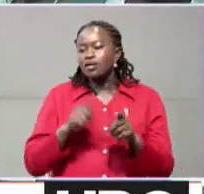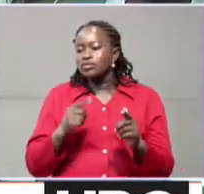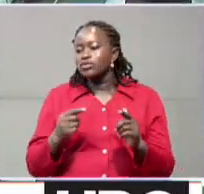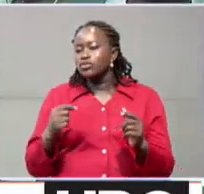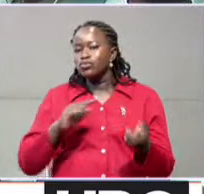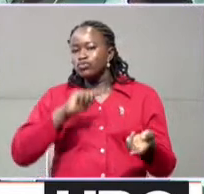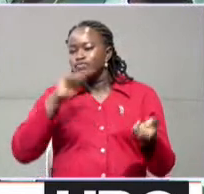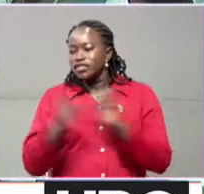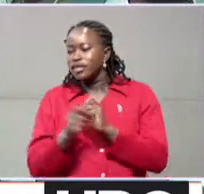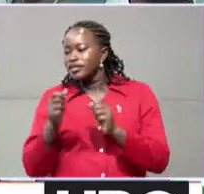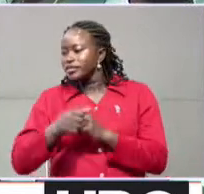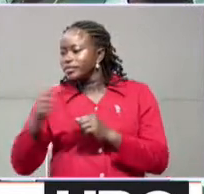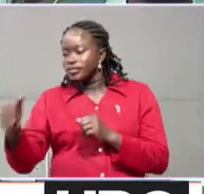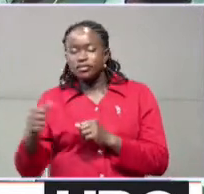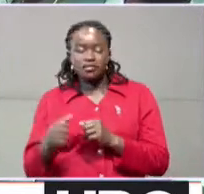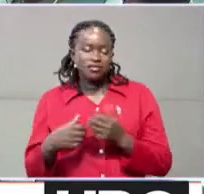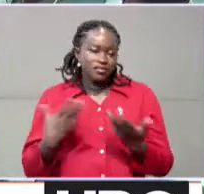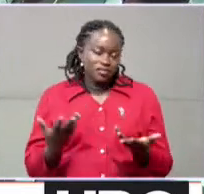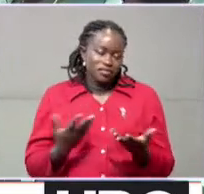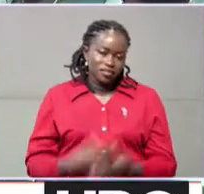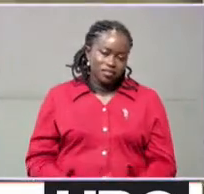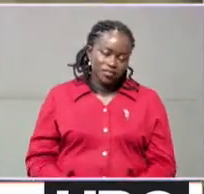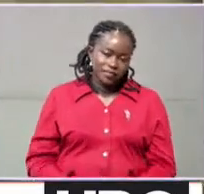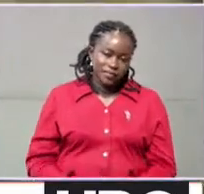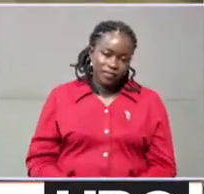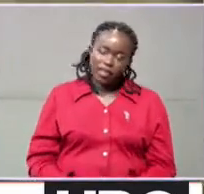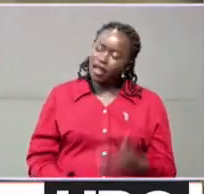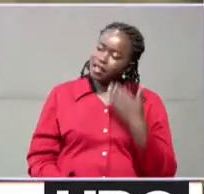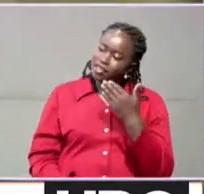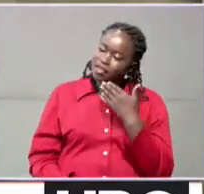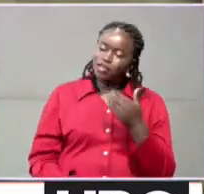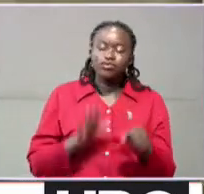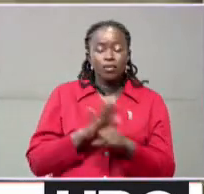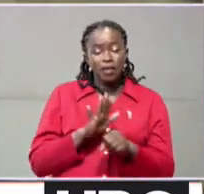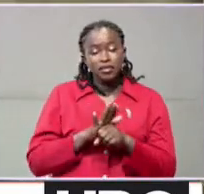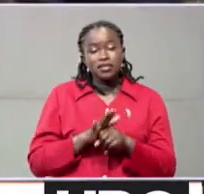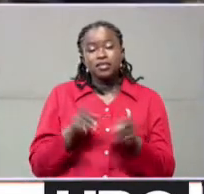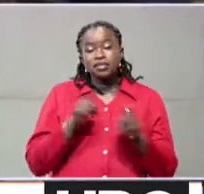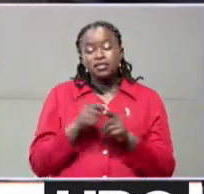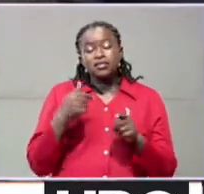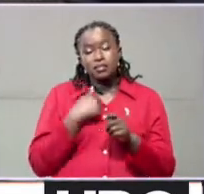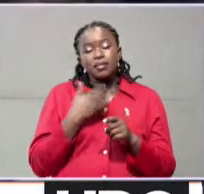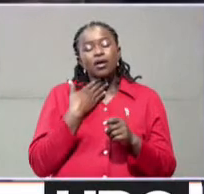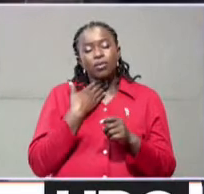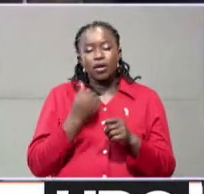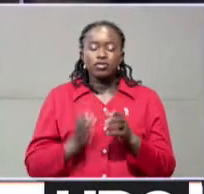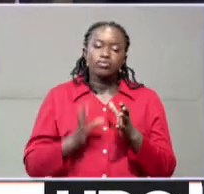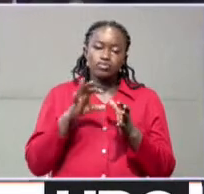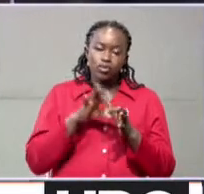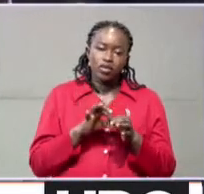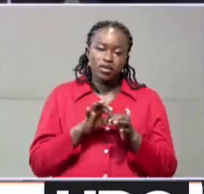thank you very much mr speaker sir i also want to join